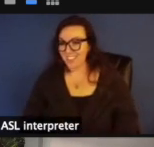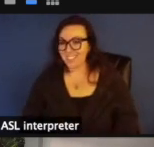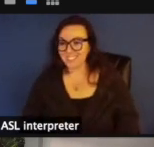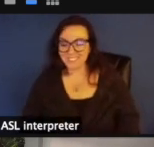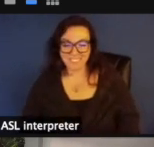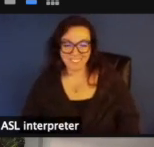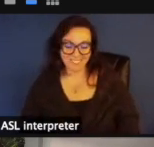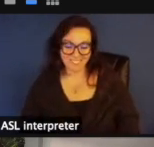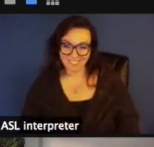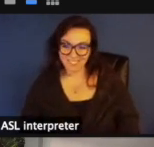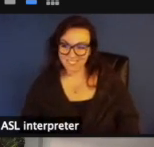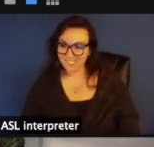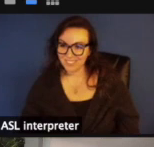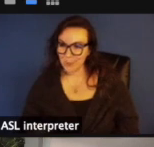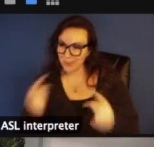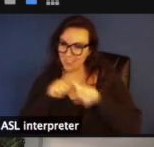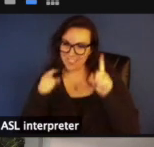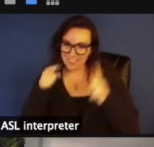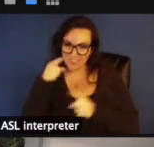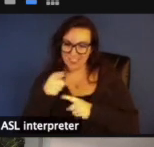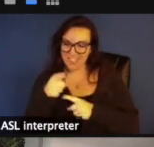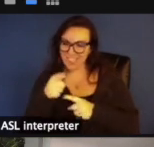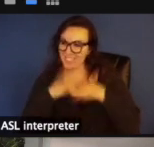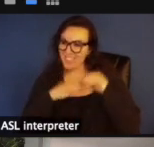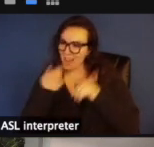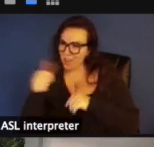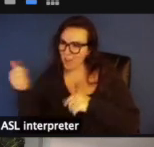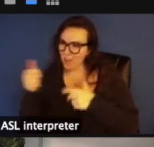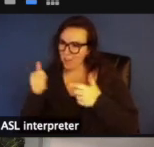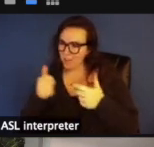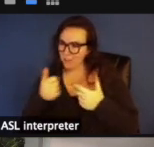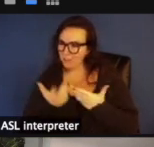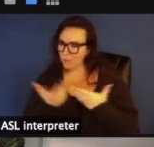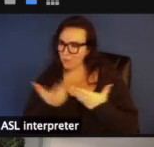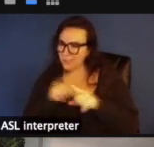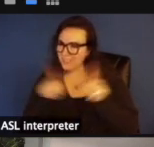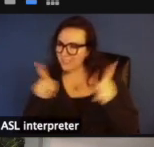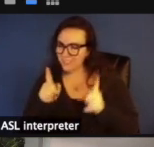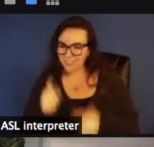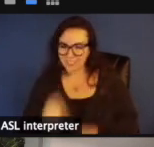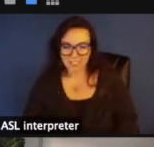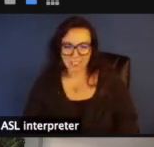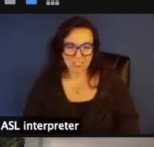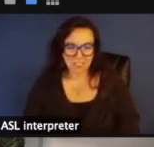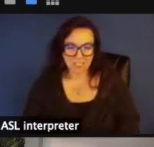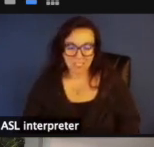ones? That's a bridge. It's a bridge. He also has